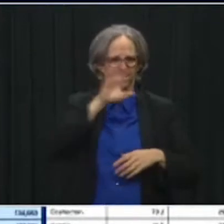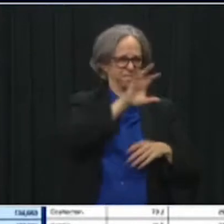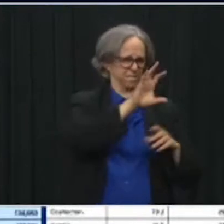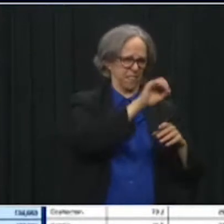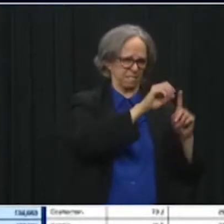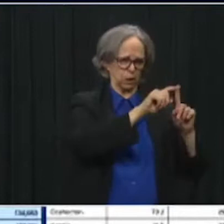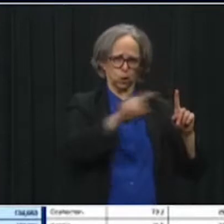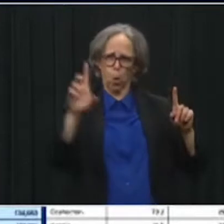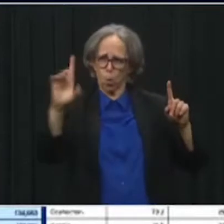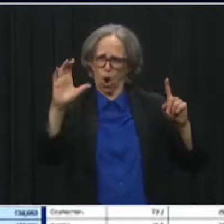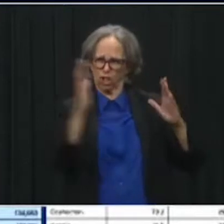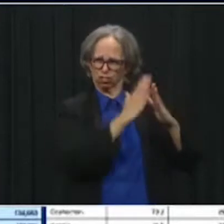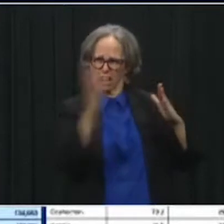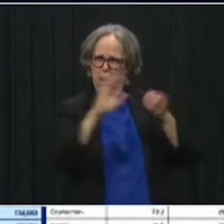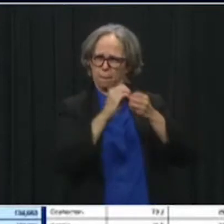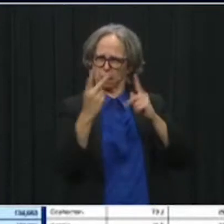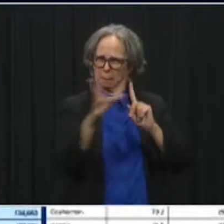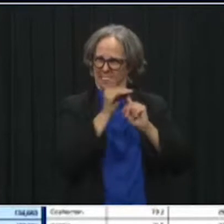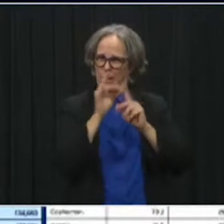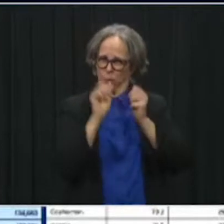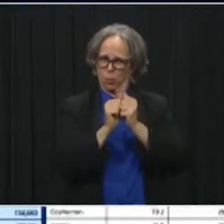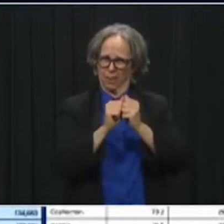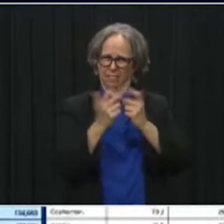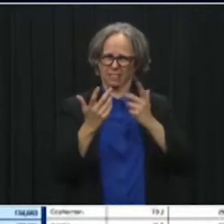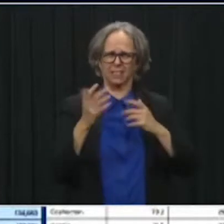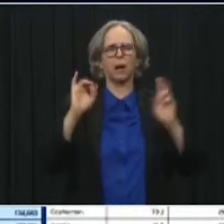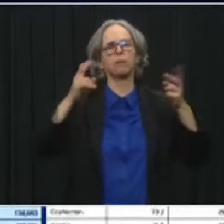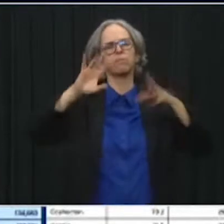transmission is considered substantial.